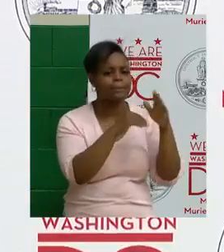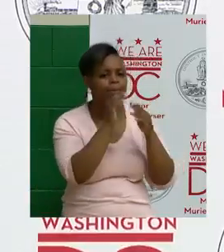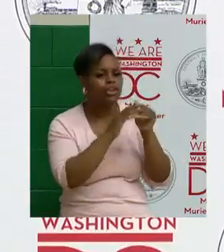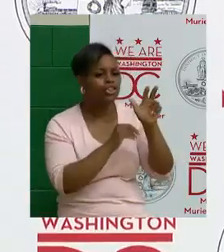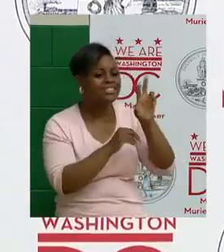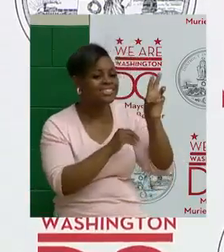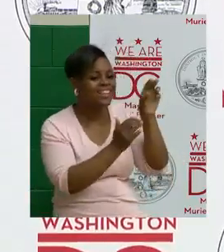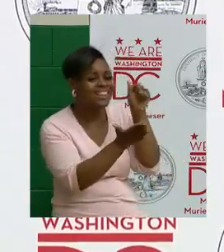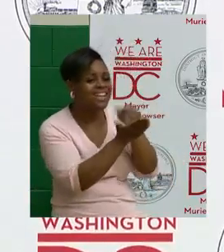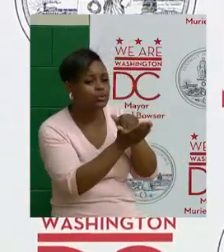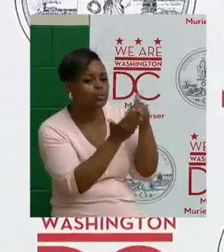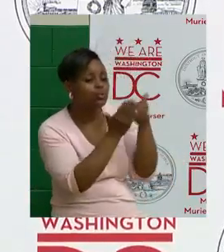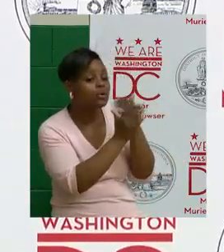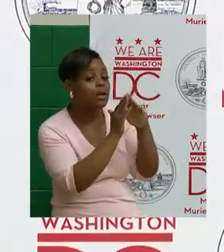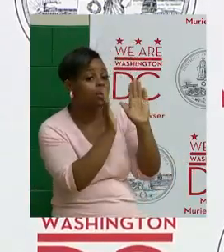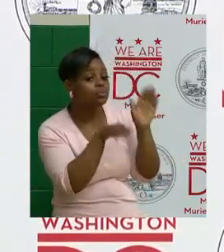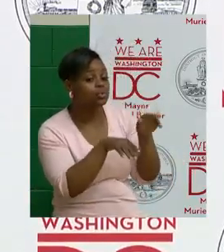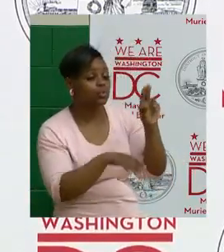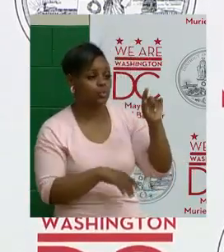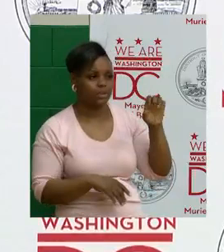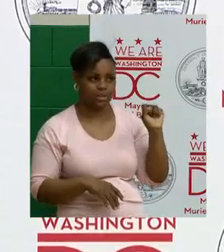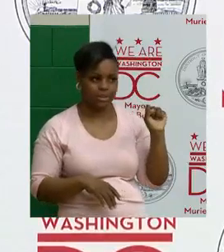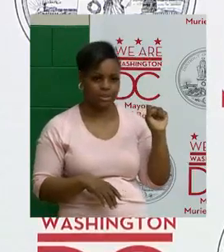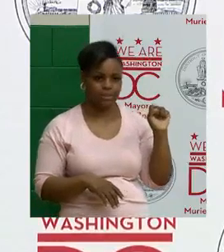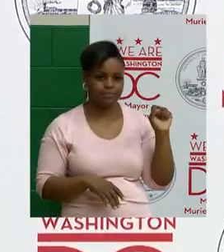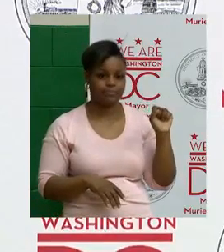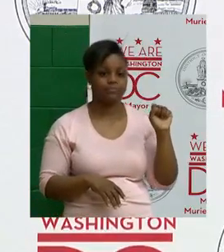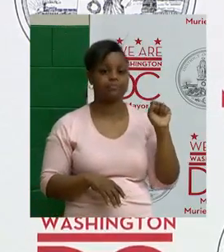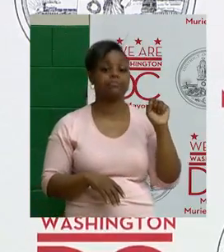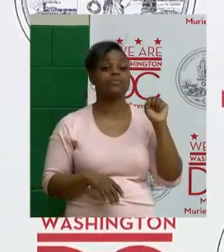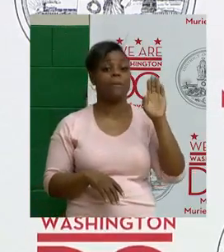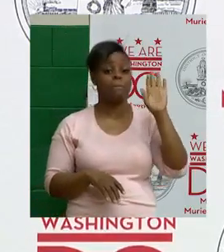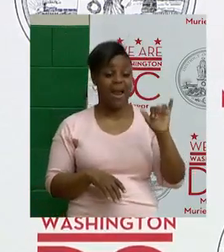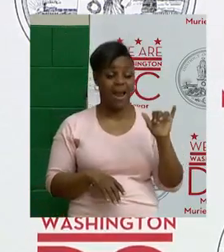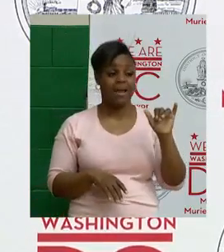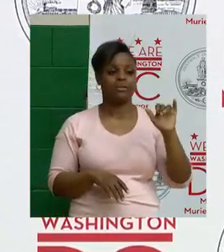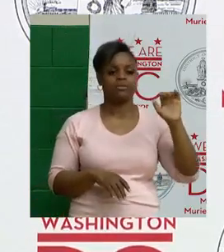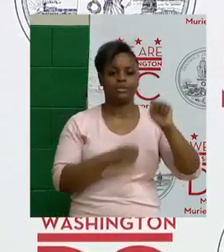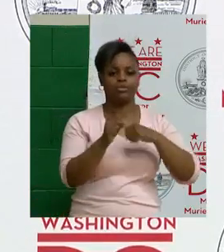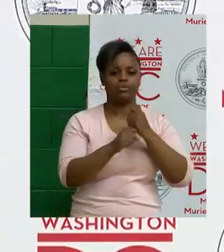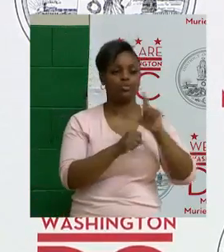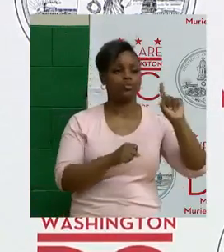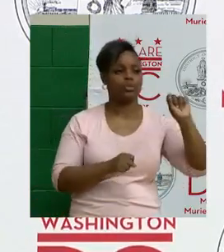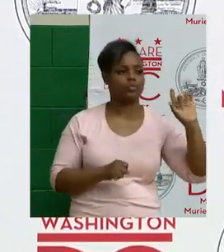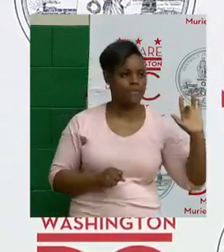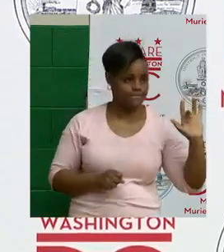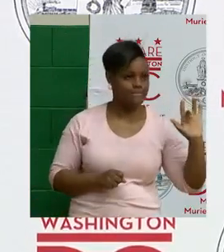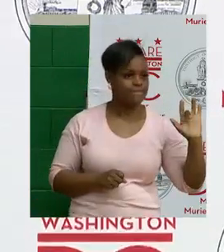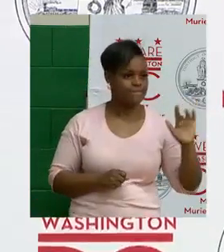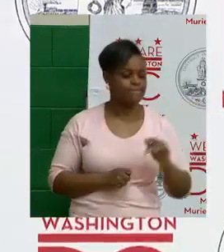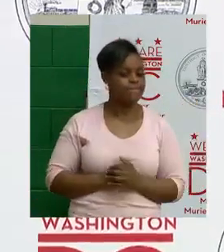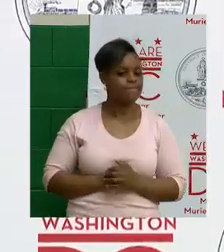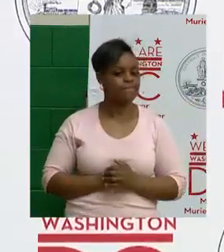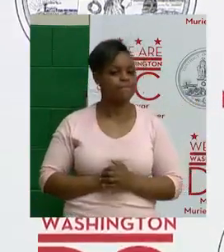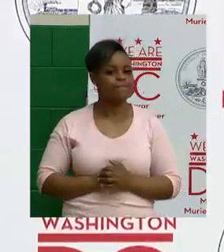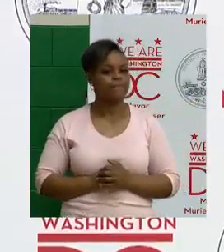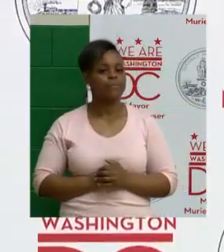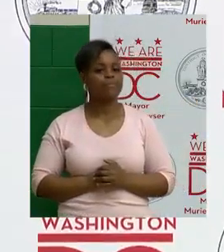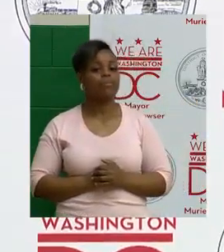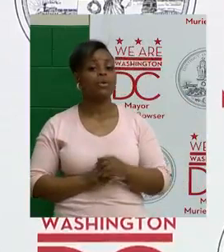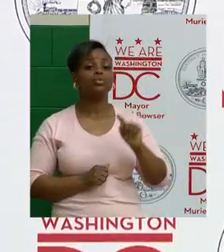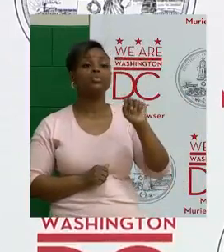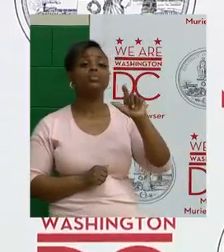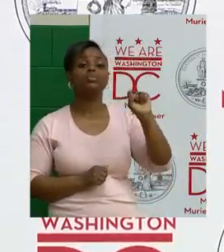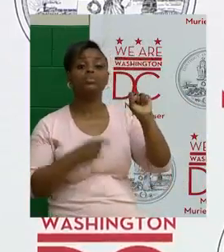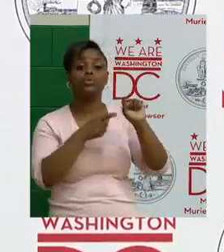of housing throughout the district by the year 2025. You may have also heard me say that the tools we have in our toolbox